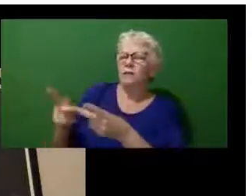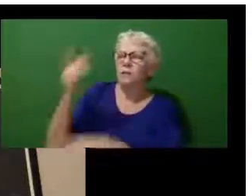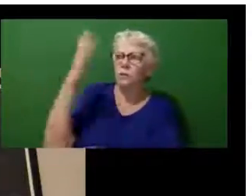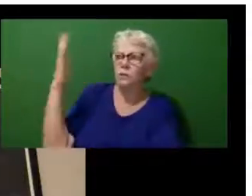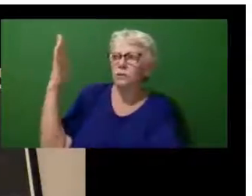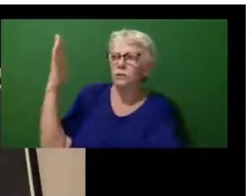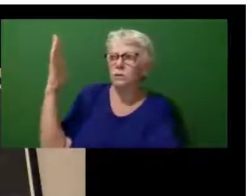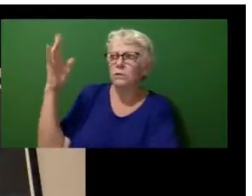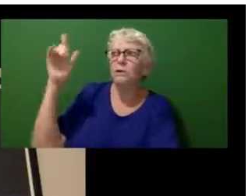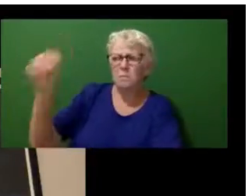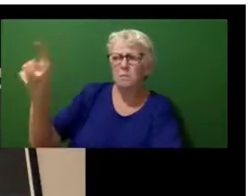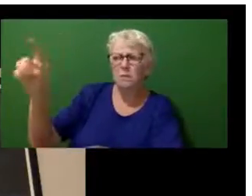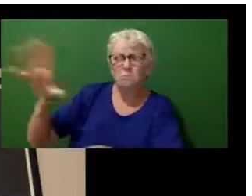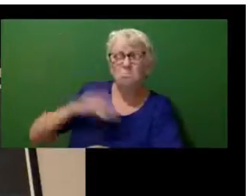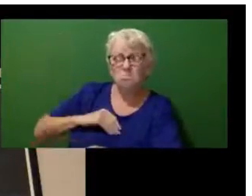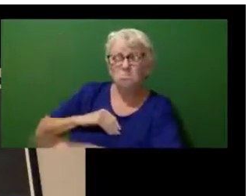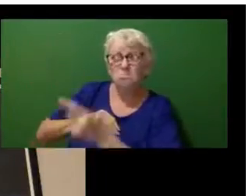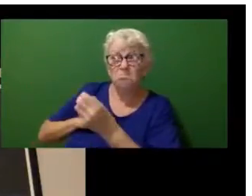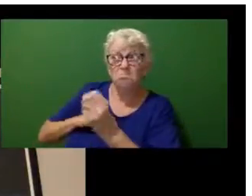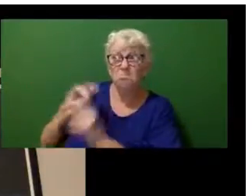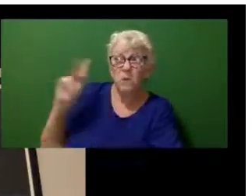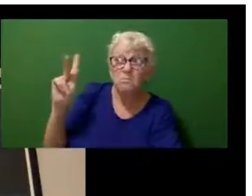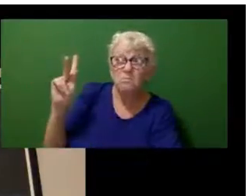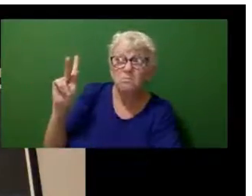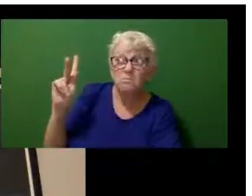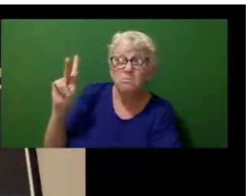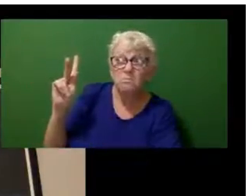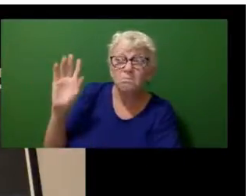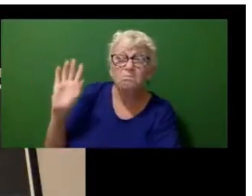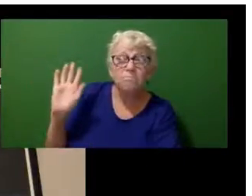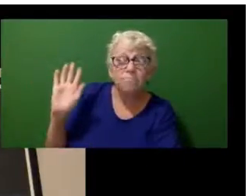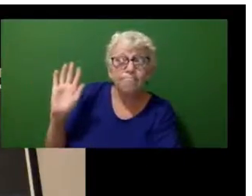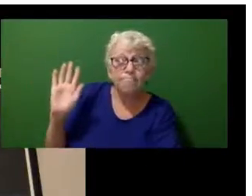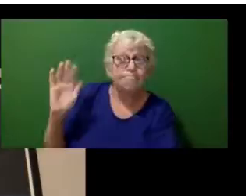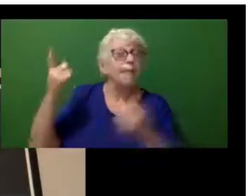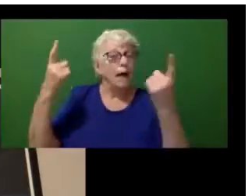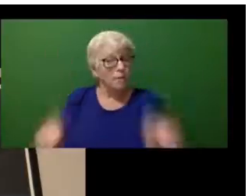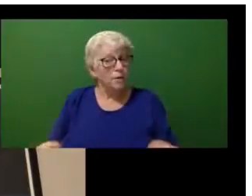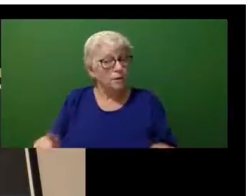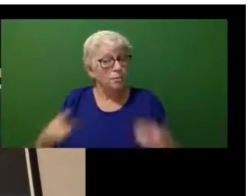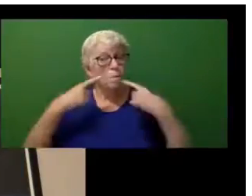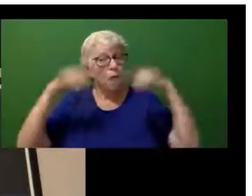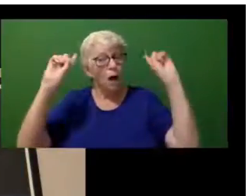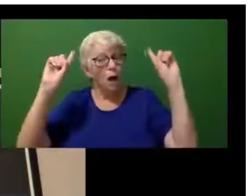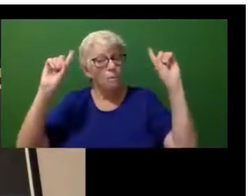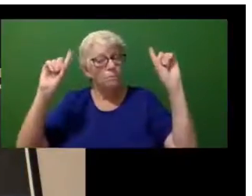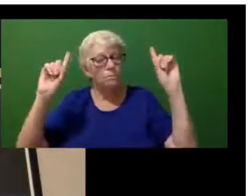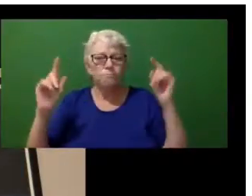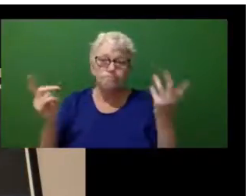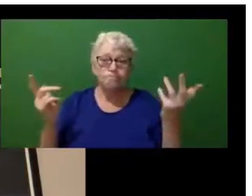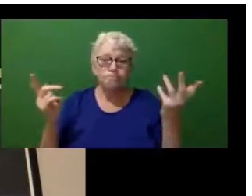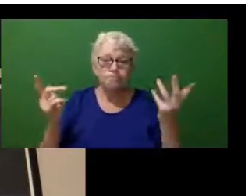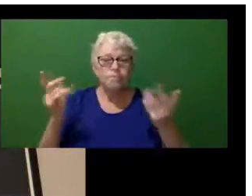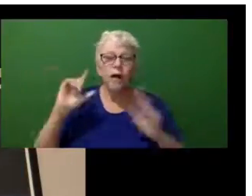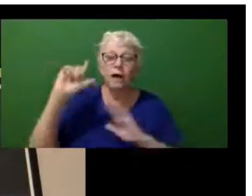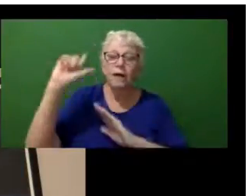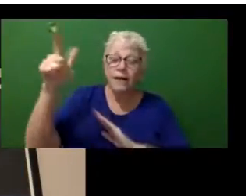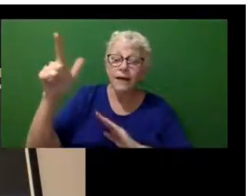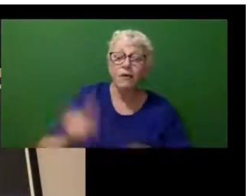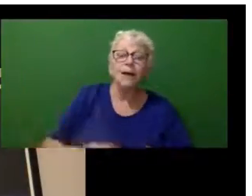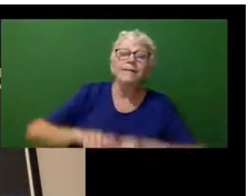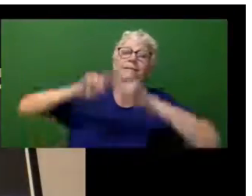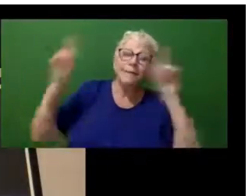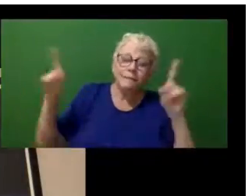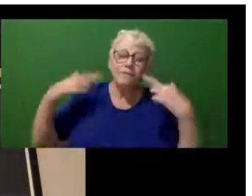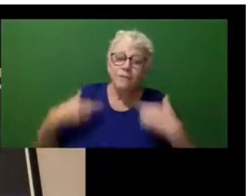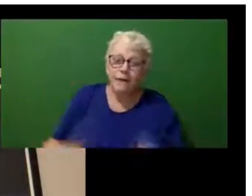place, and that must be sufficient." And it was. Now,